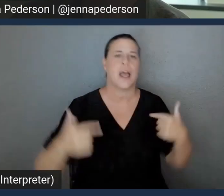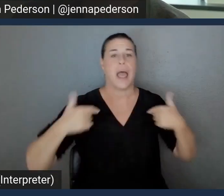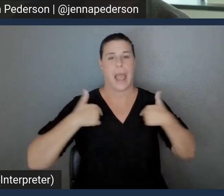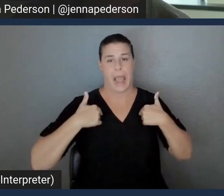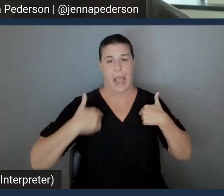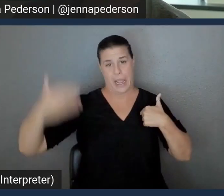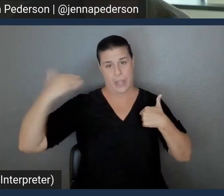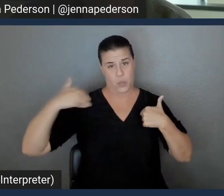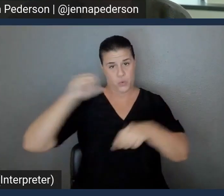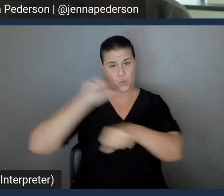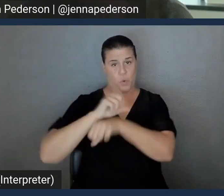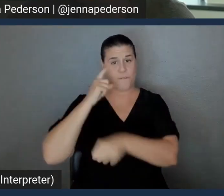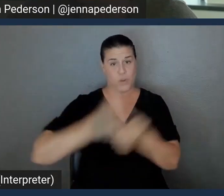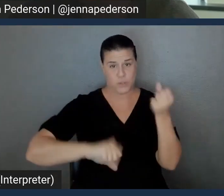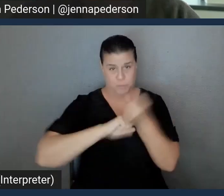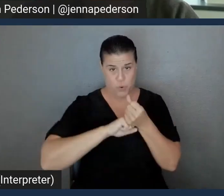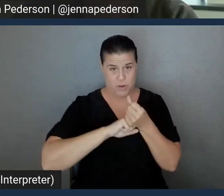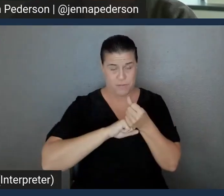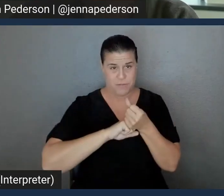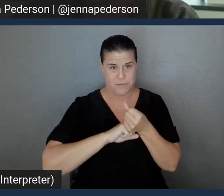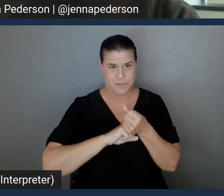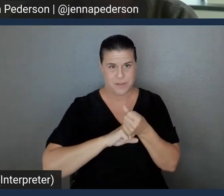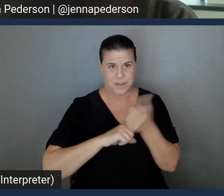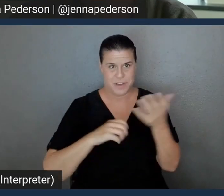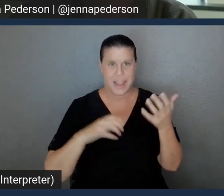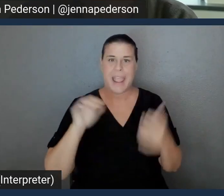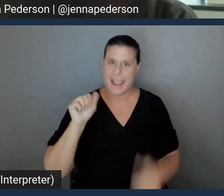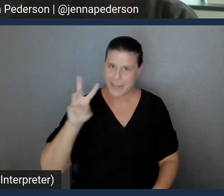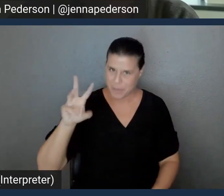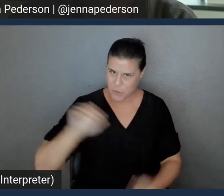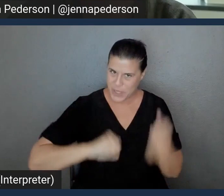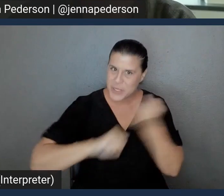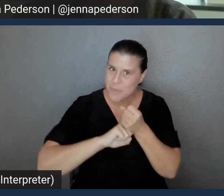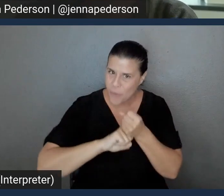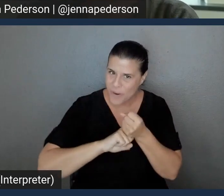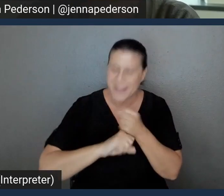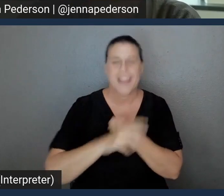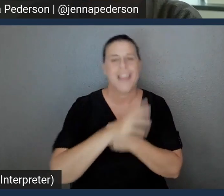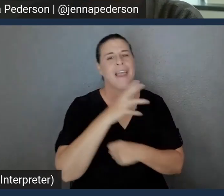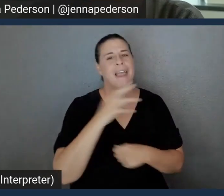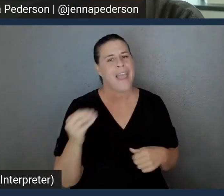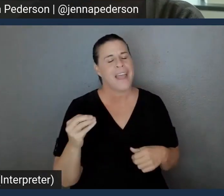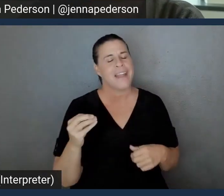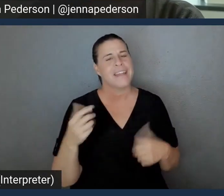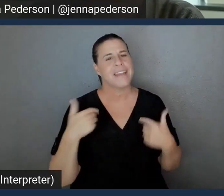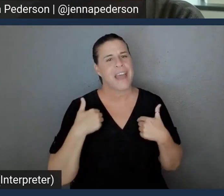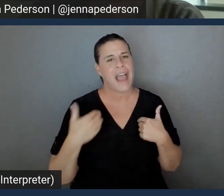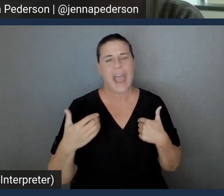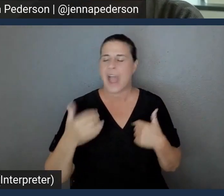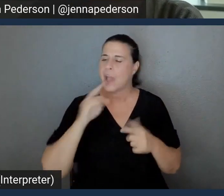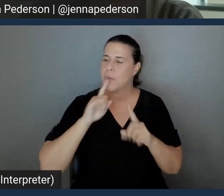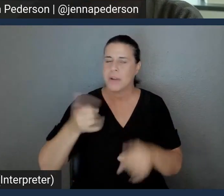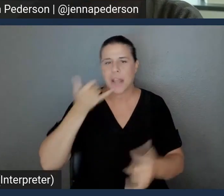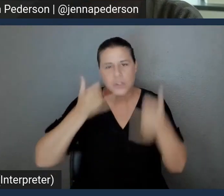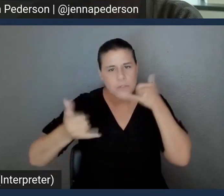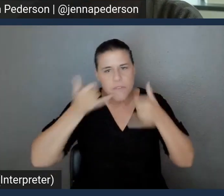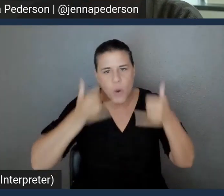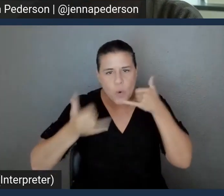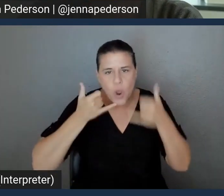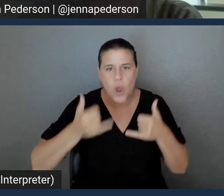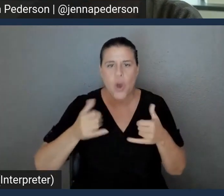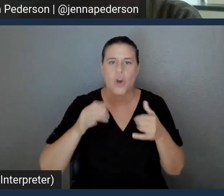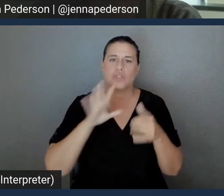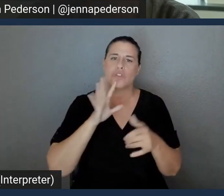work for support. What support? AWS support. And I used to answer phone calls, and I used to talk to our